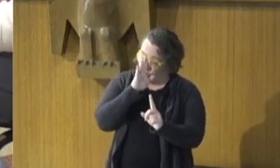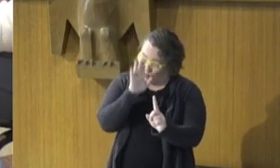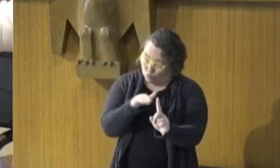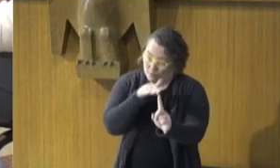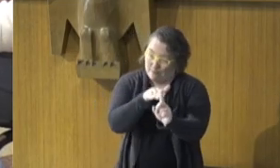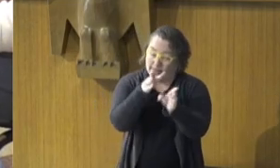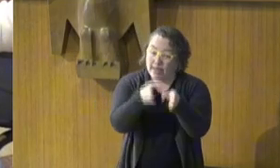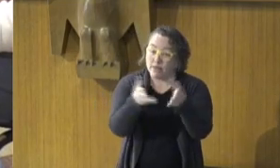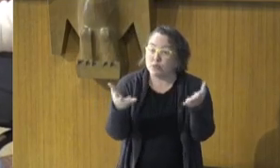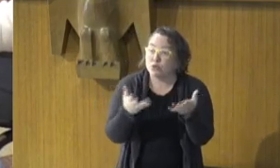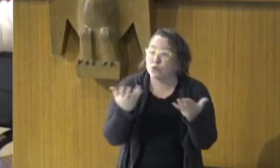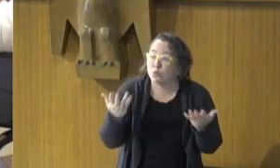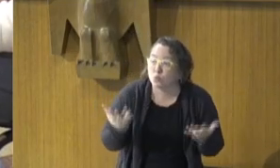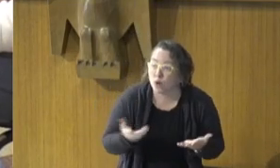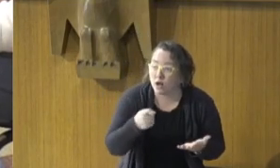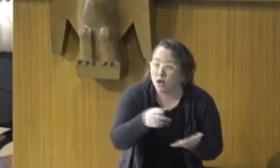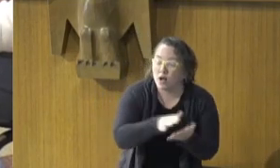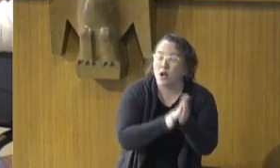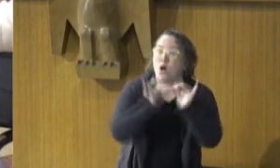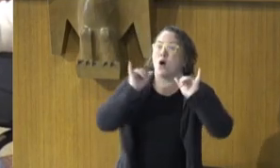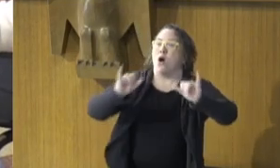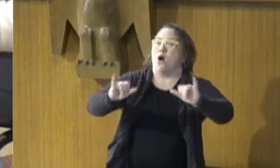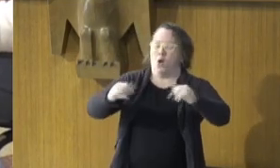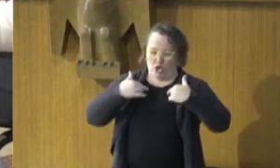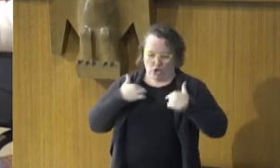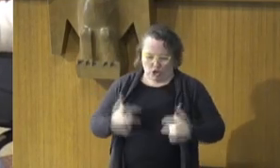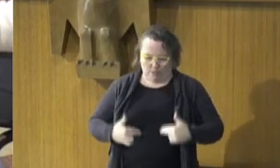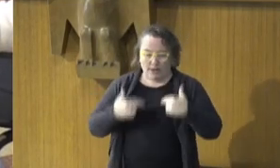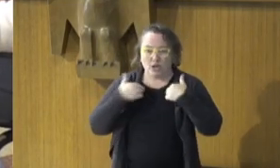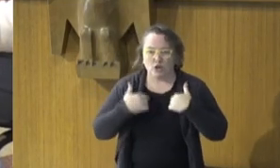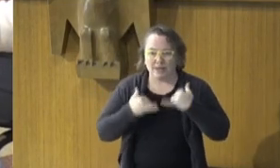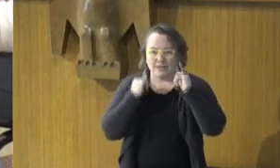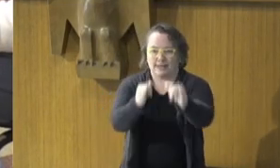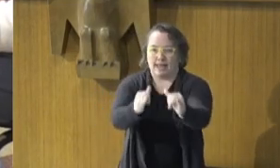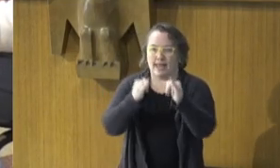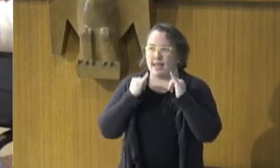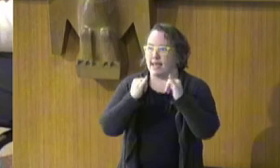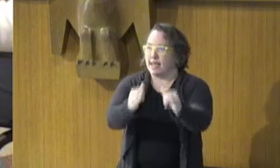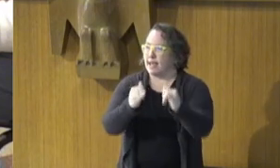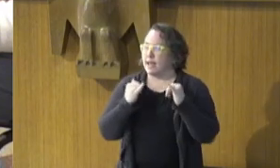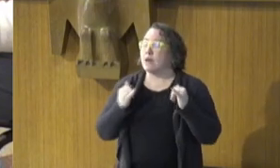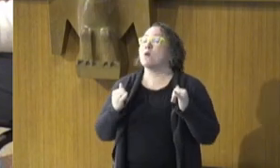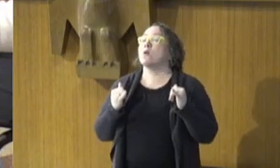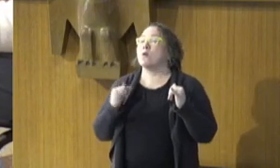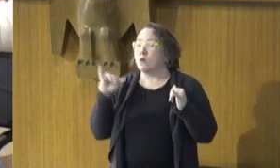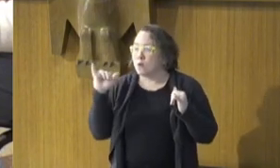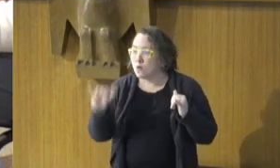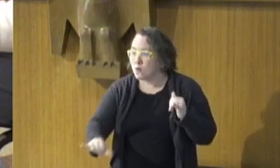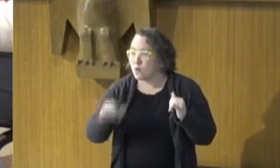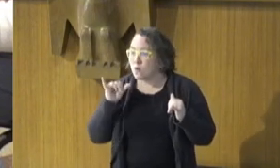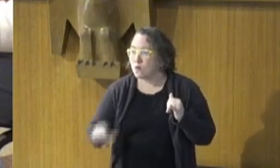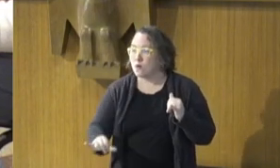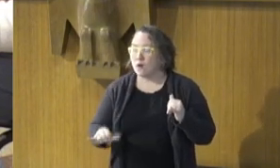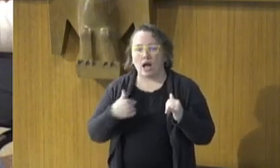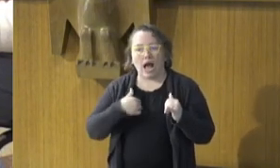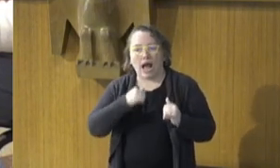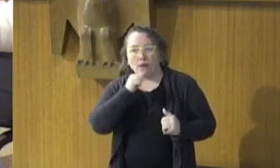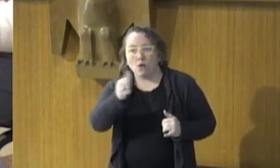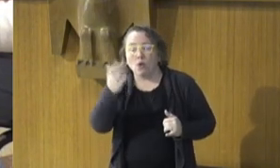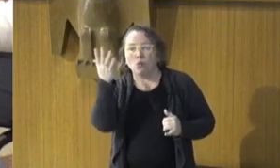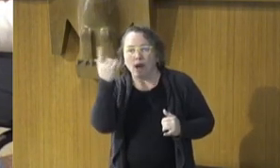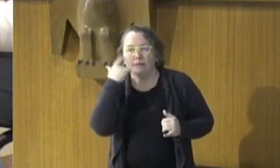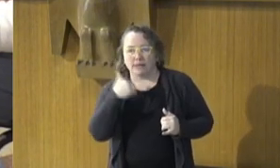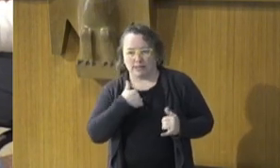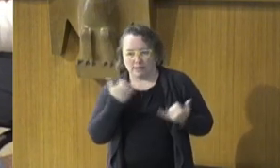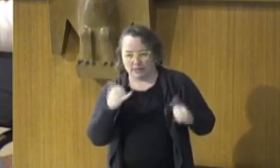humanity and sort of shock them into thinking, like, wow, I just slapped this person. That was terrible. and they're inviting me to do it again, and I'm not going to because I'm still a